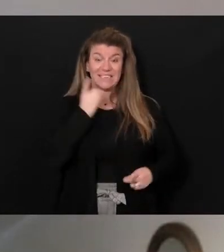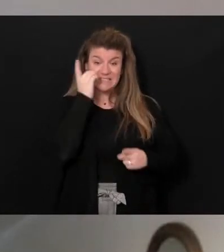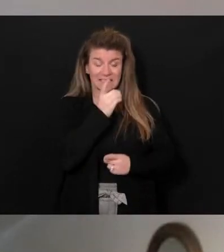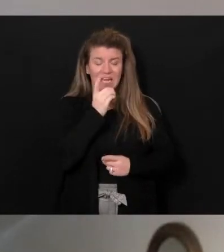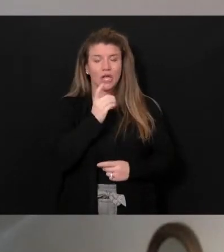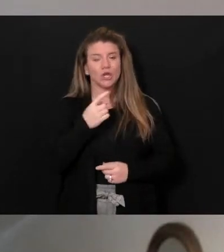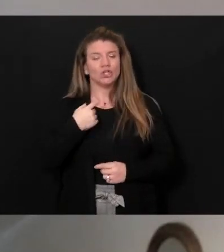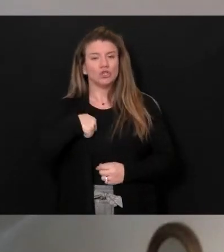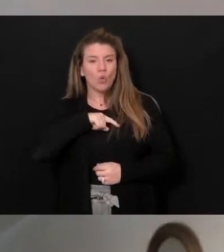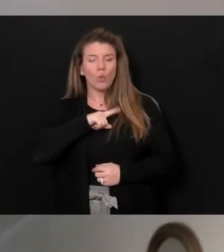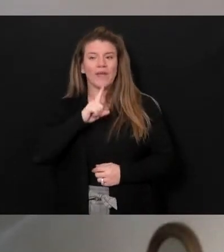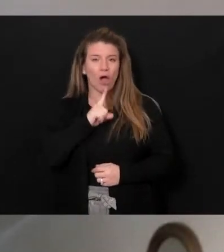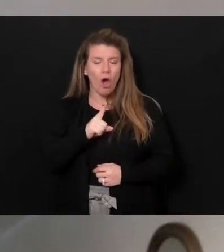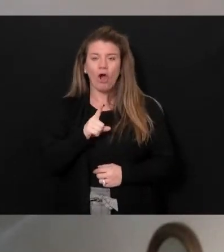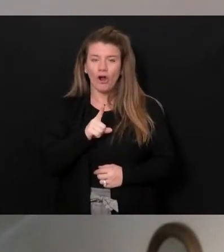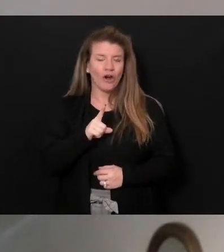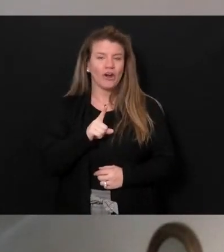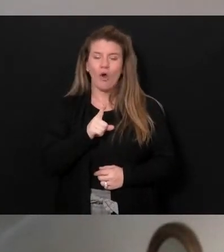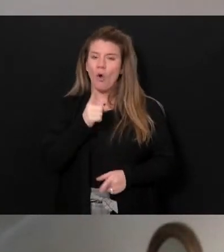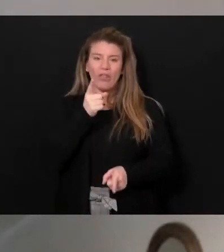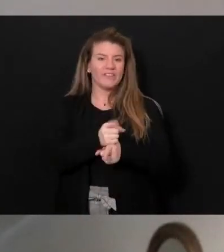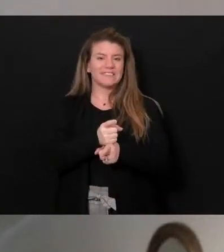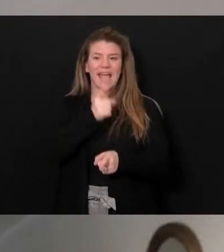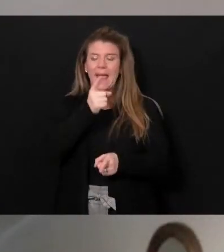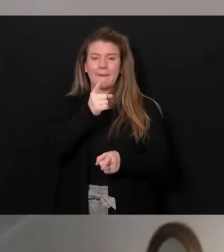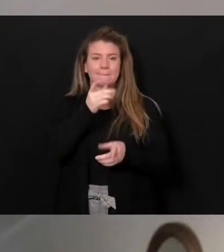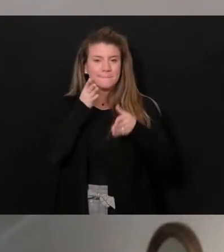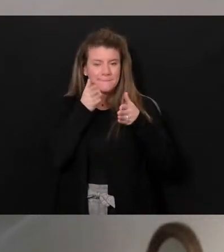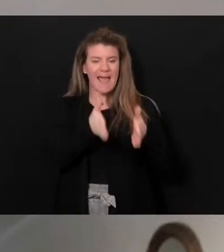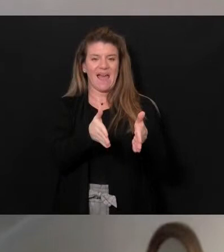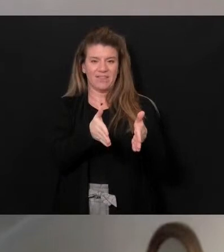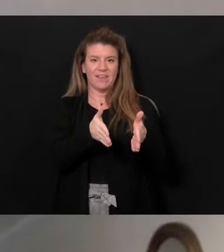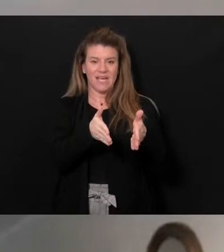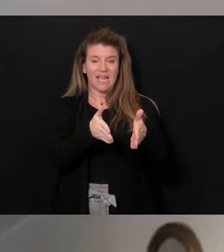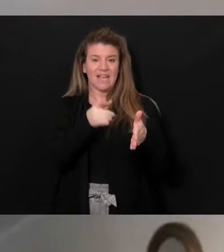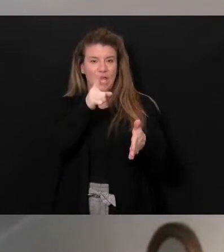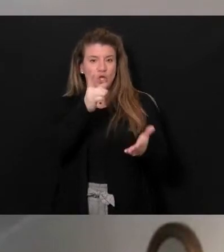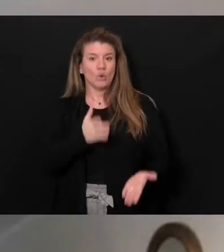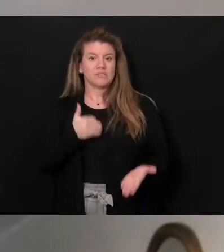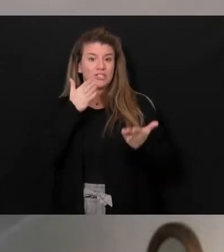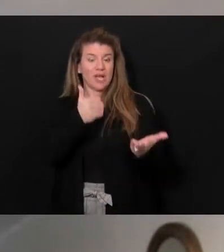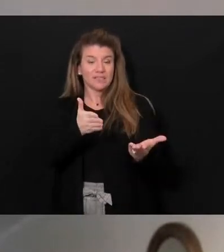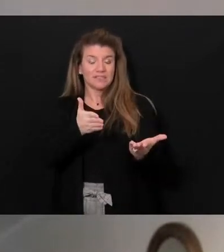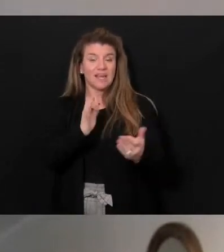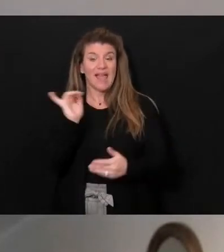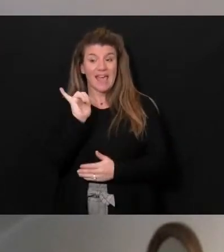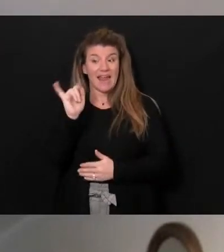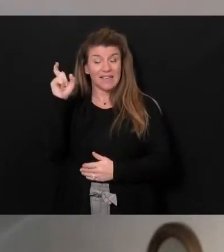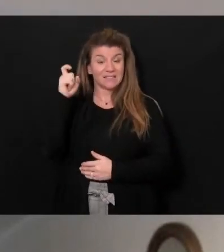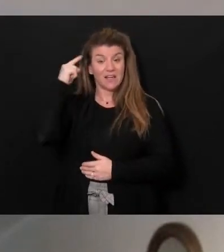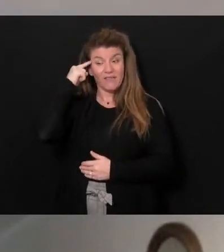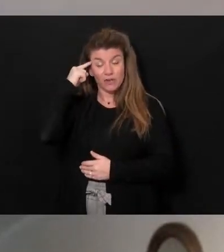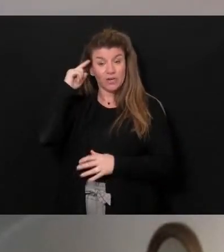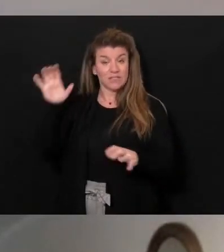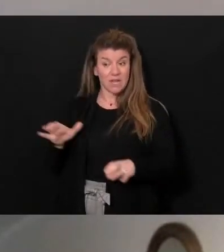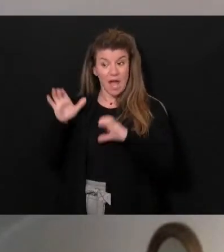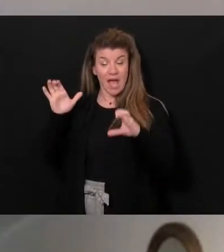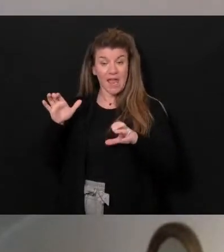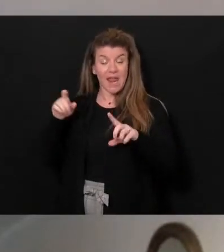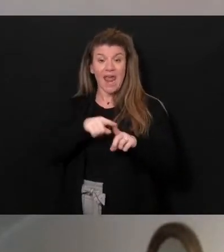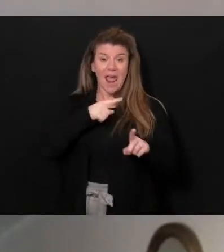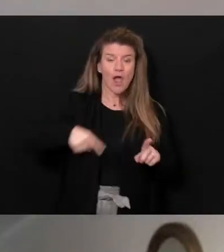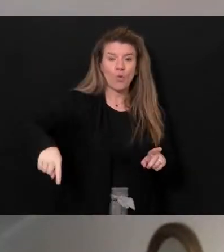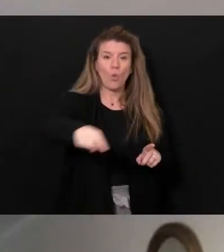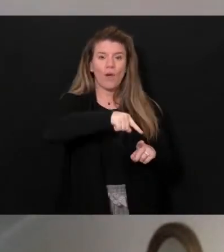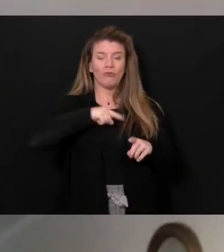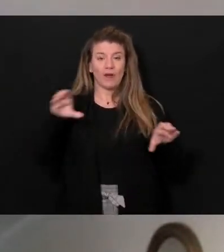we are on the same strategic path that you suggest. And as the governor has done, and we've all tried to